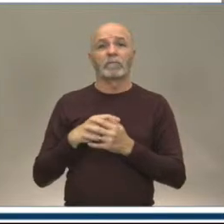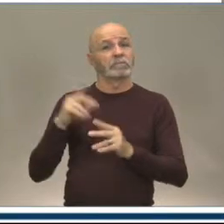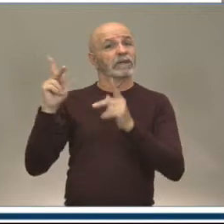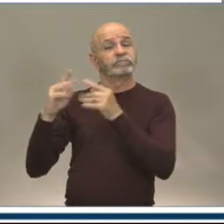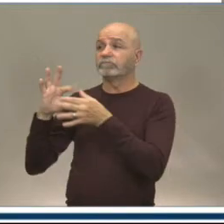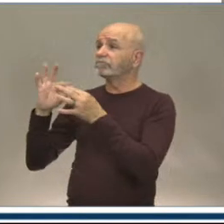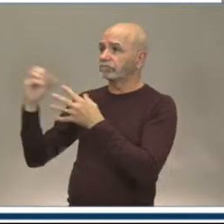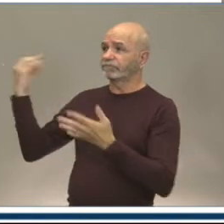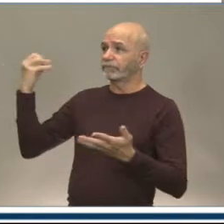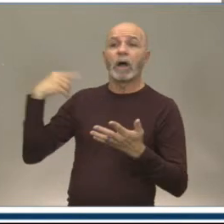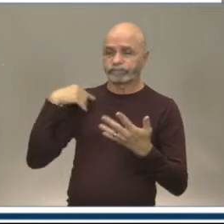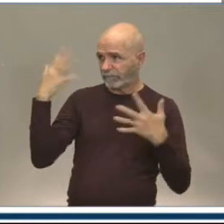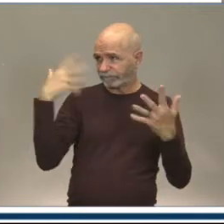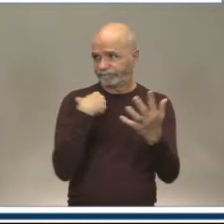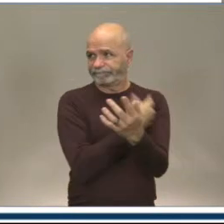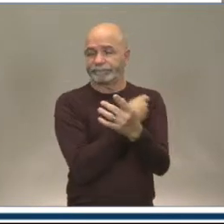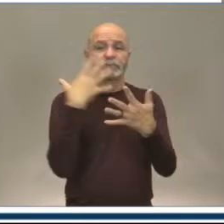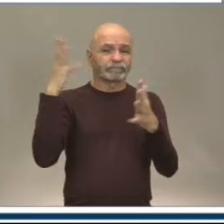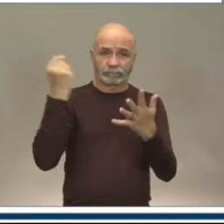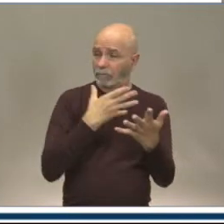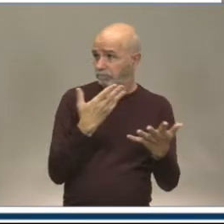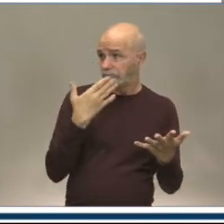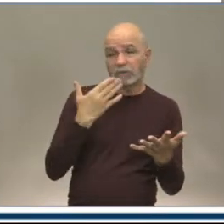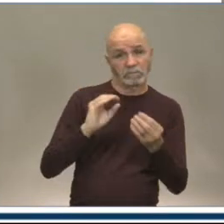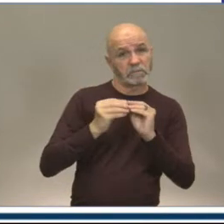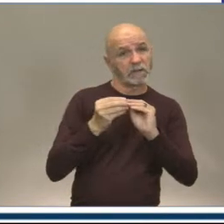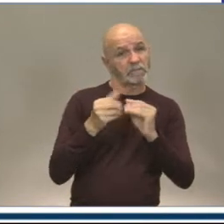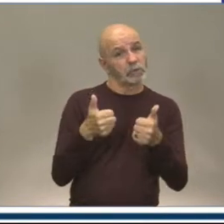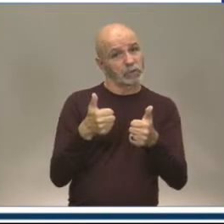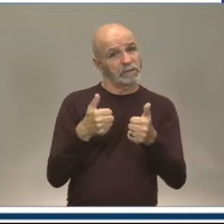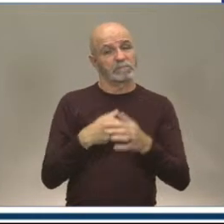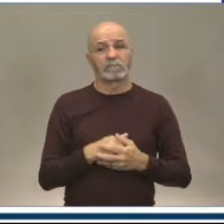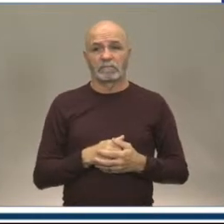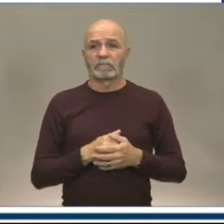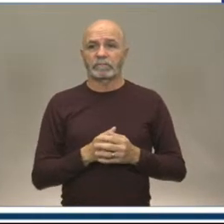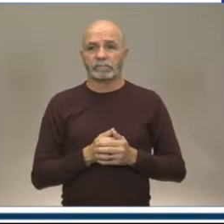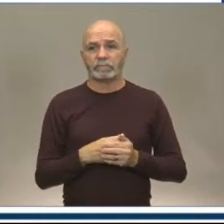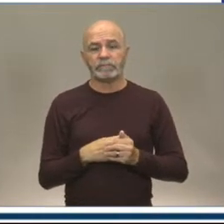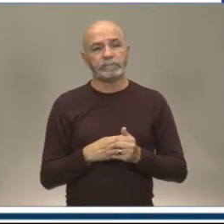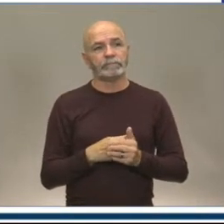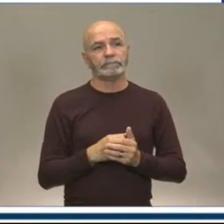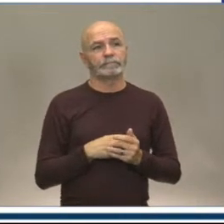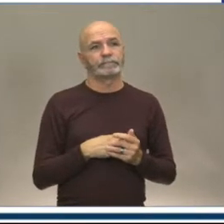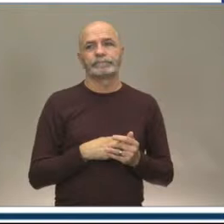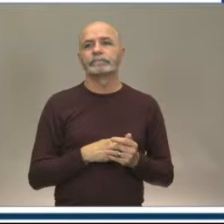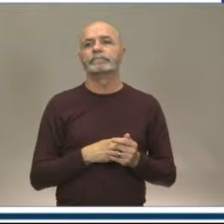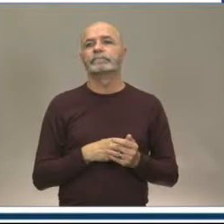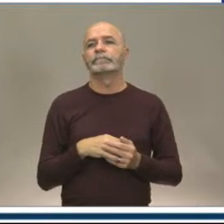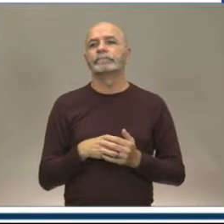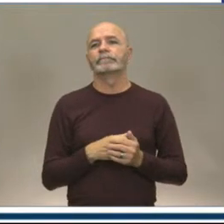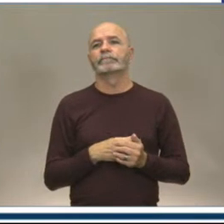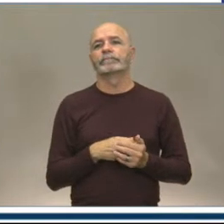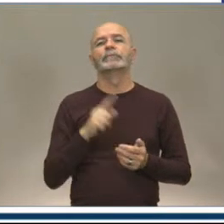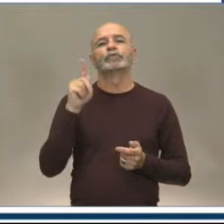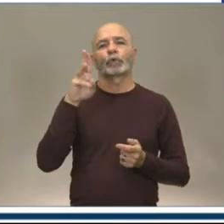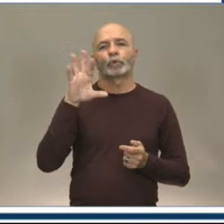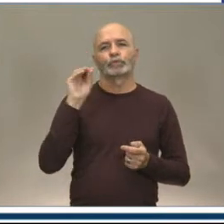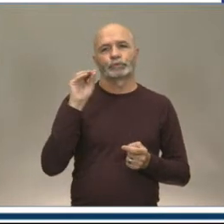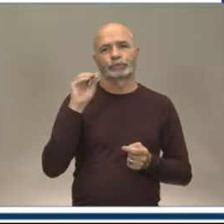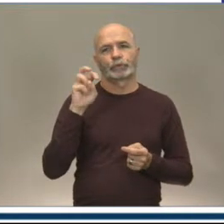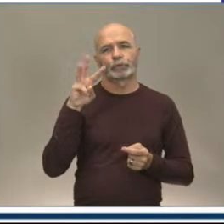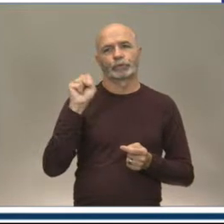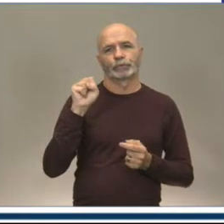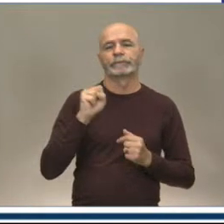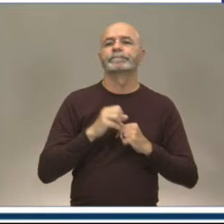information that shows very high levels of vaccine coverage. We'll go to Chelsea Gould next with Truro News. Go ahead, Chelsea.